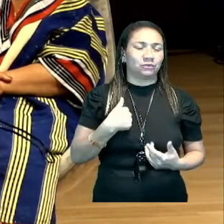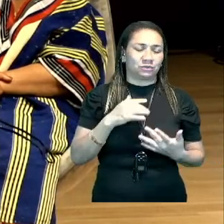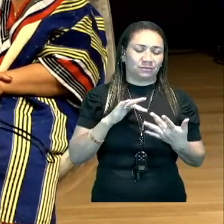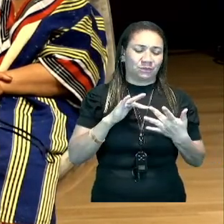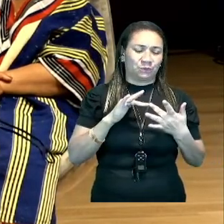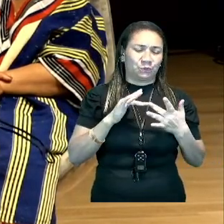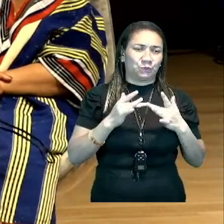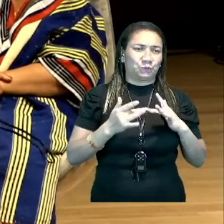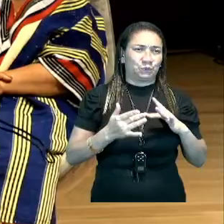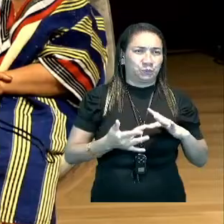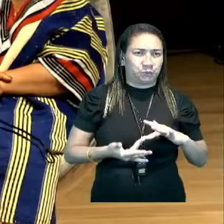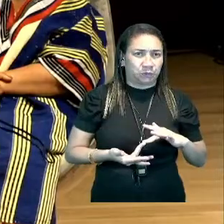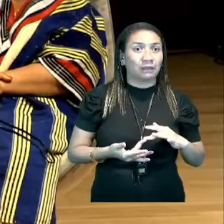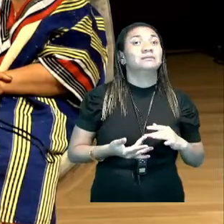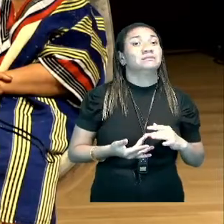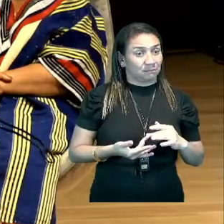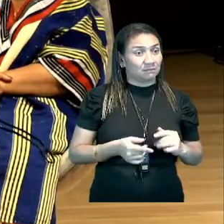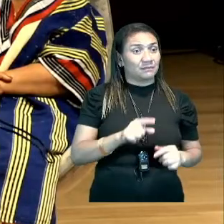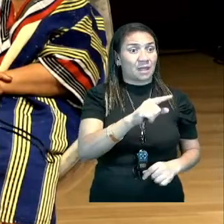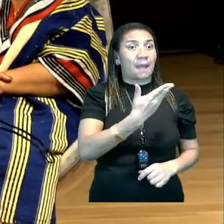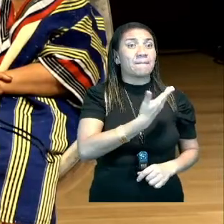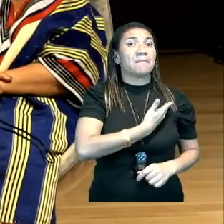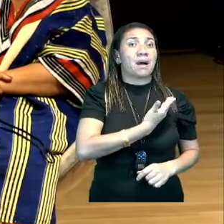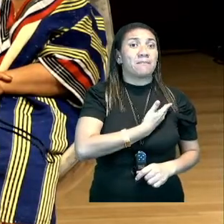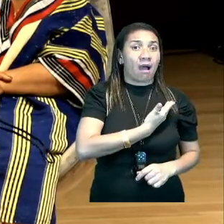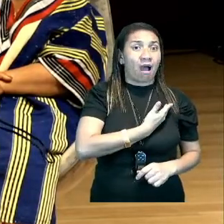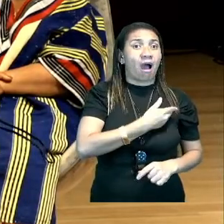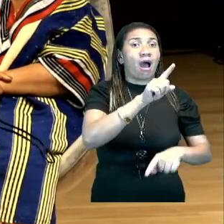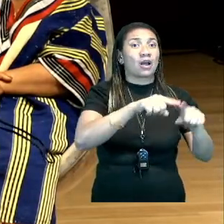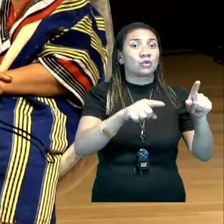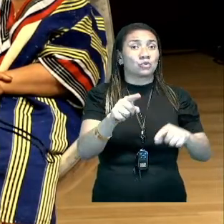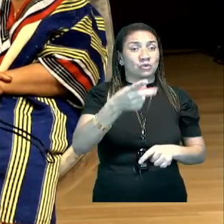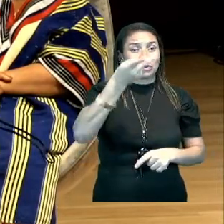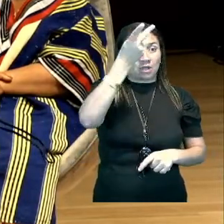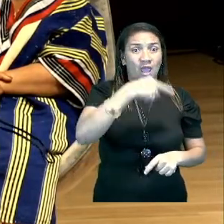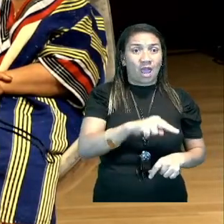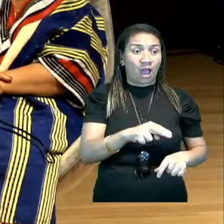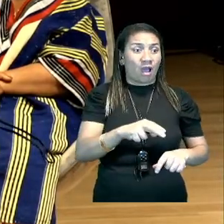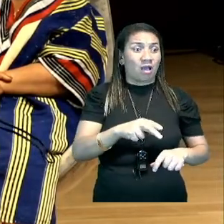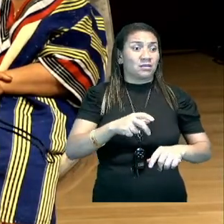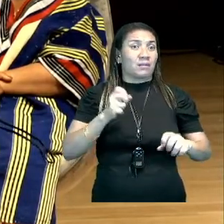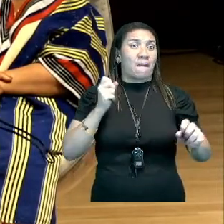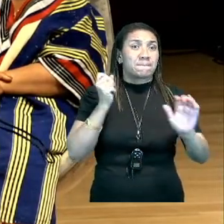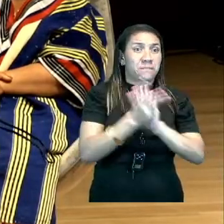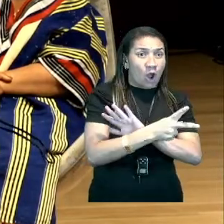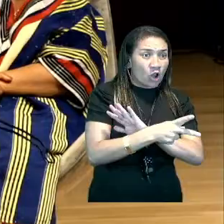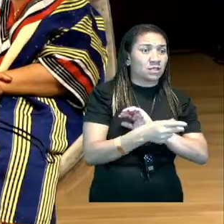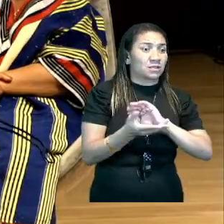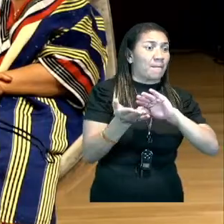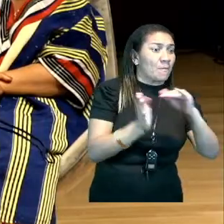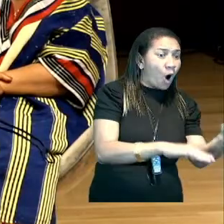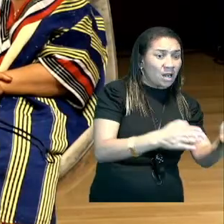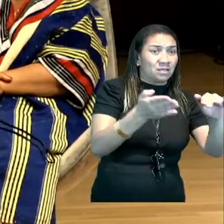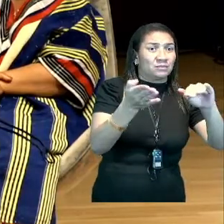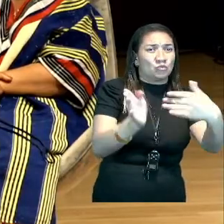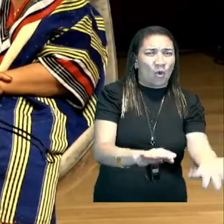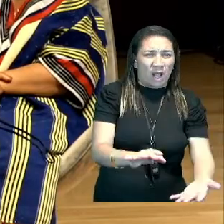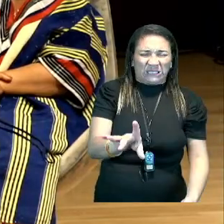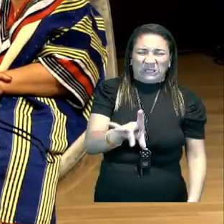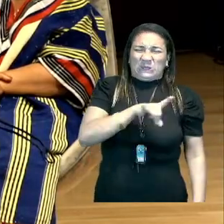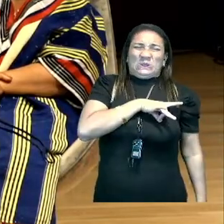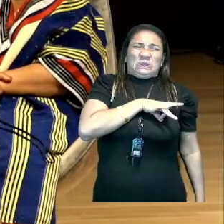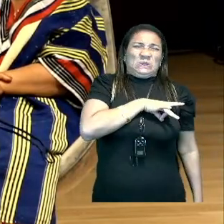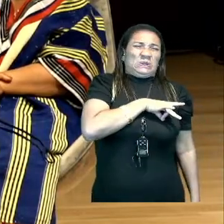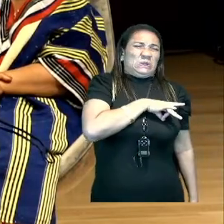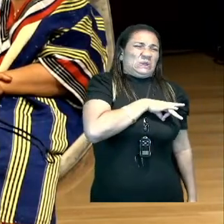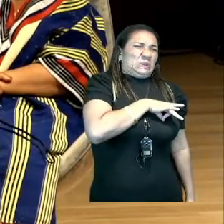And it hurts me that the mothers of this country are losing their children due to violence.